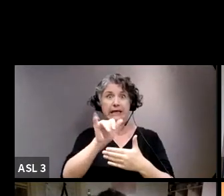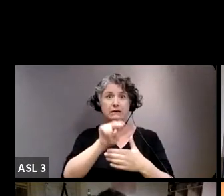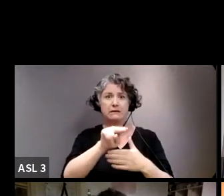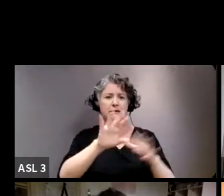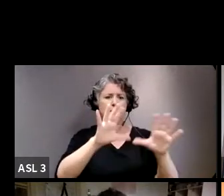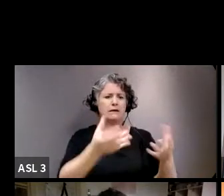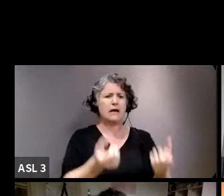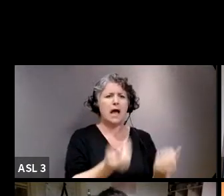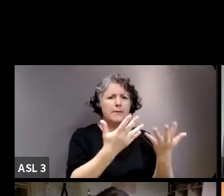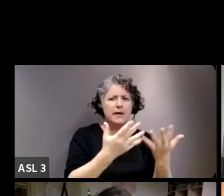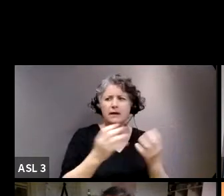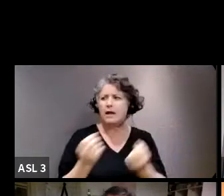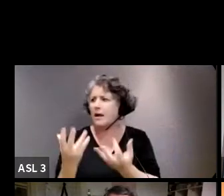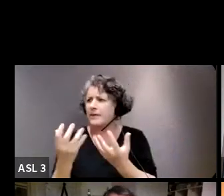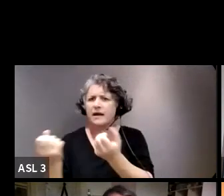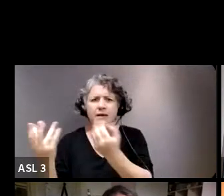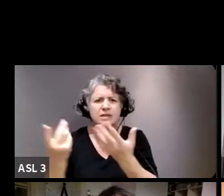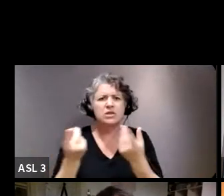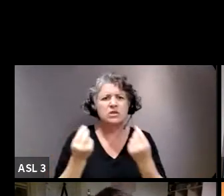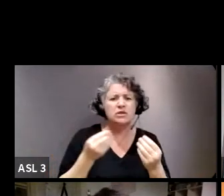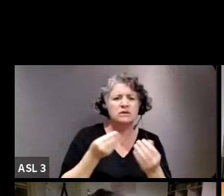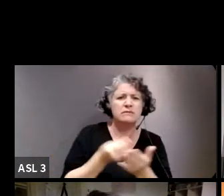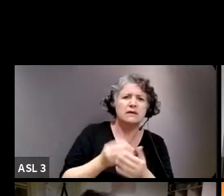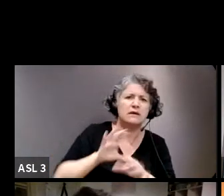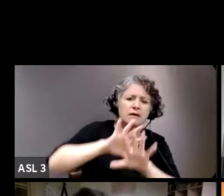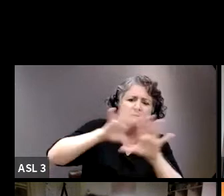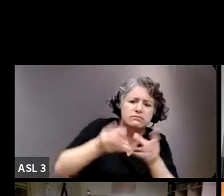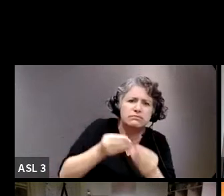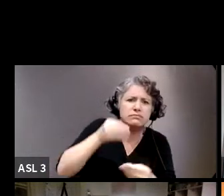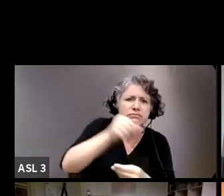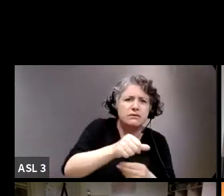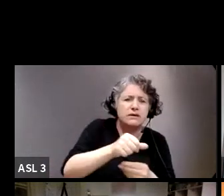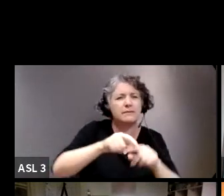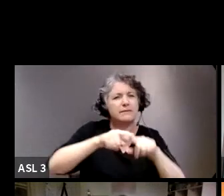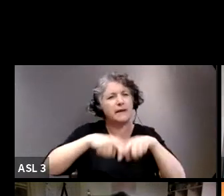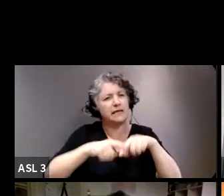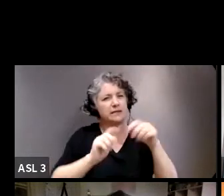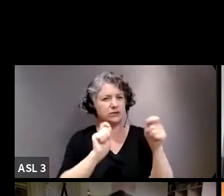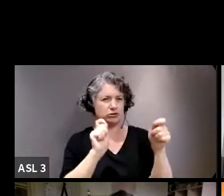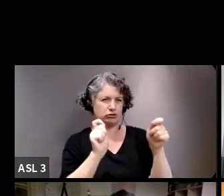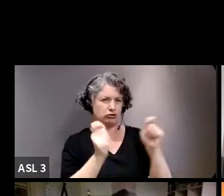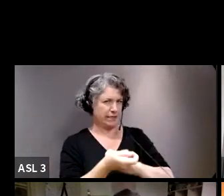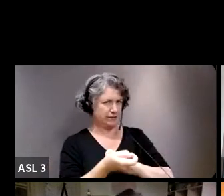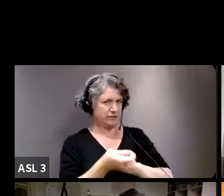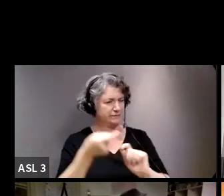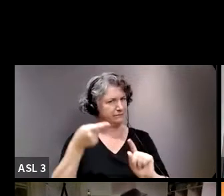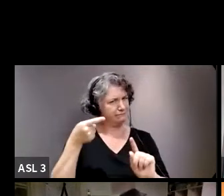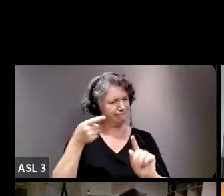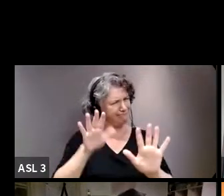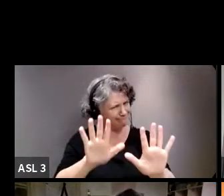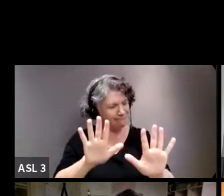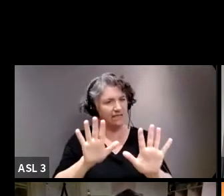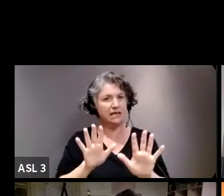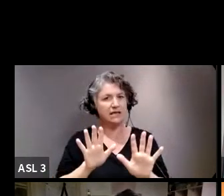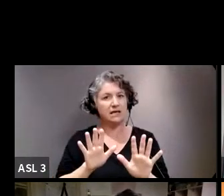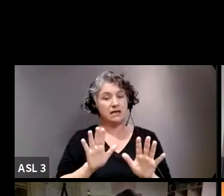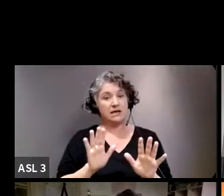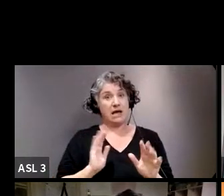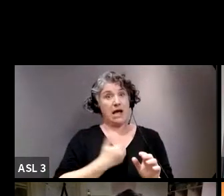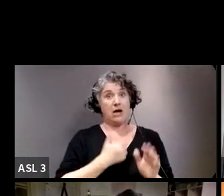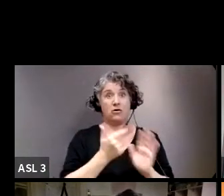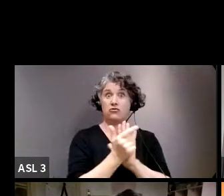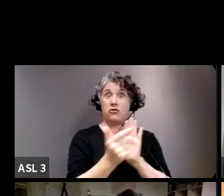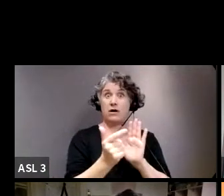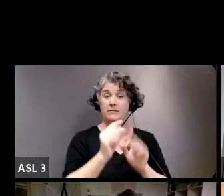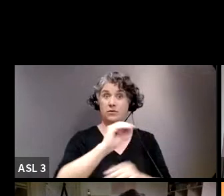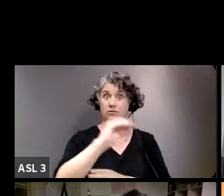circumstances as well we have a much lower police reported crime